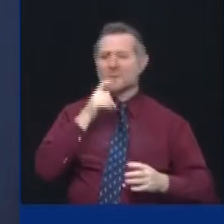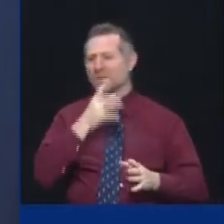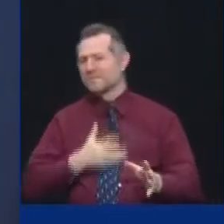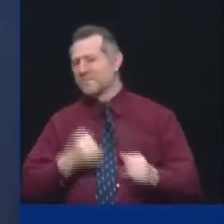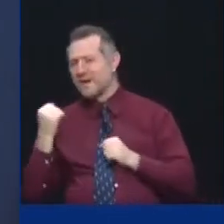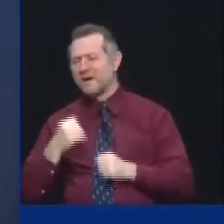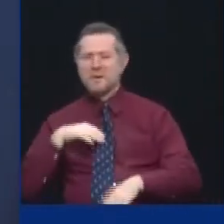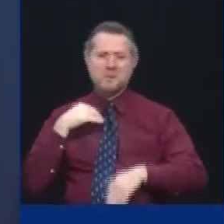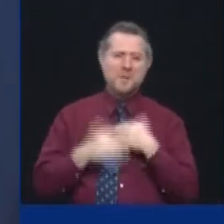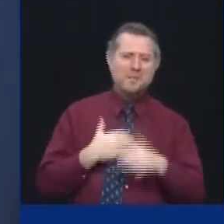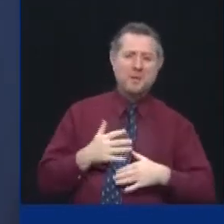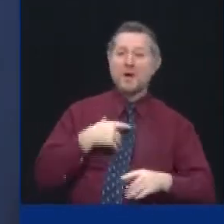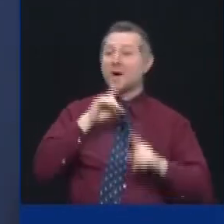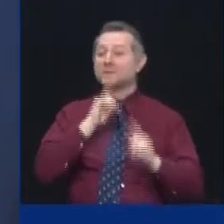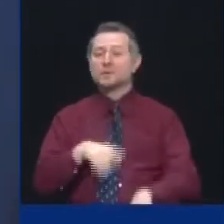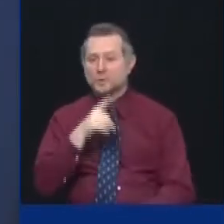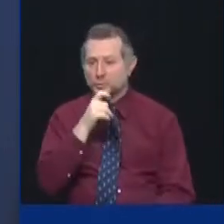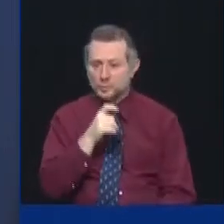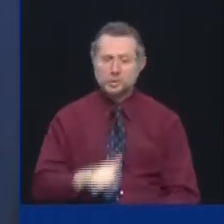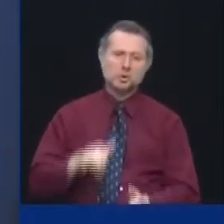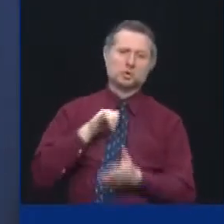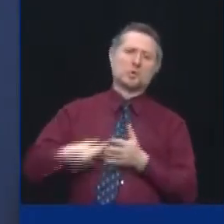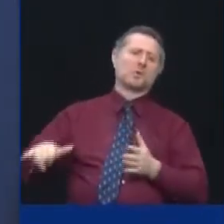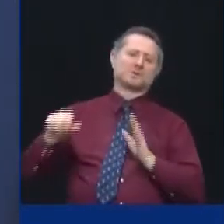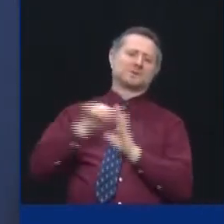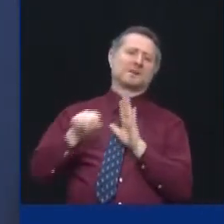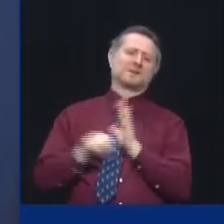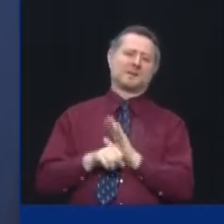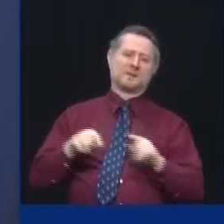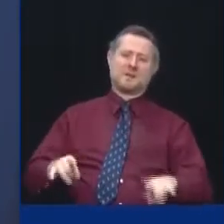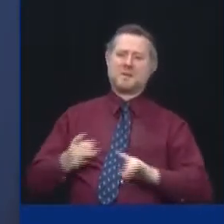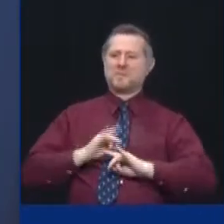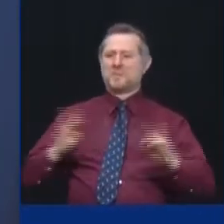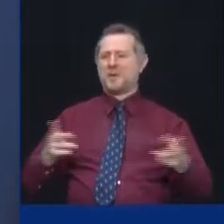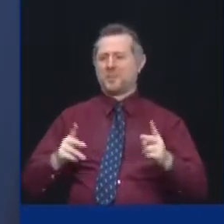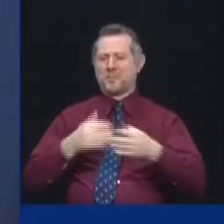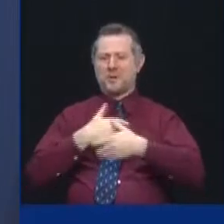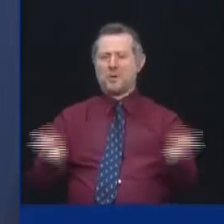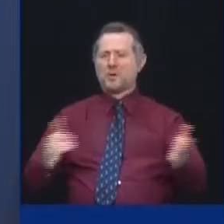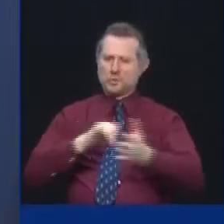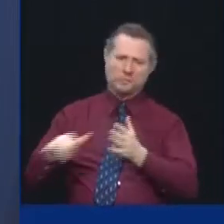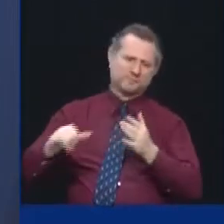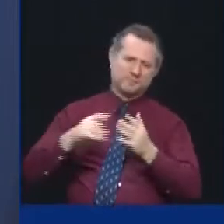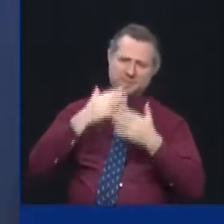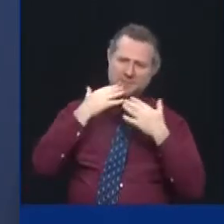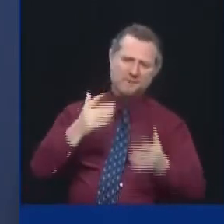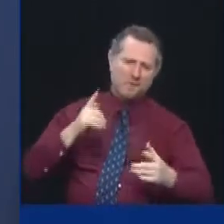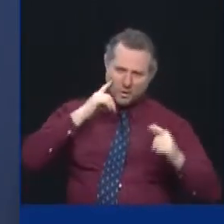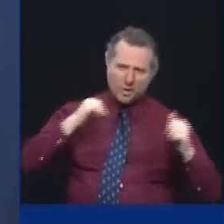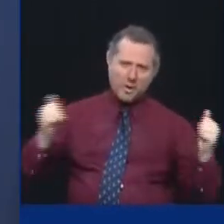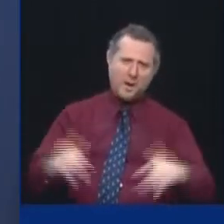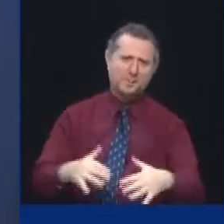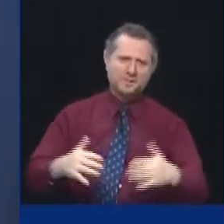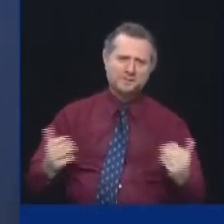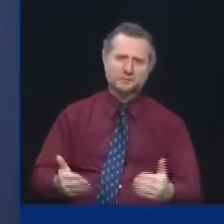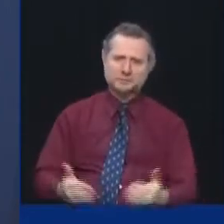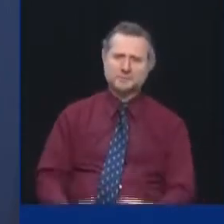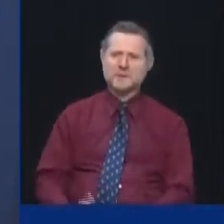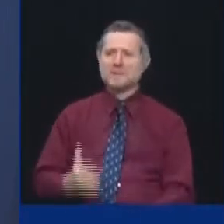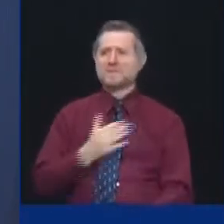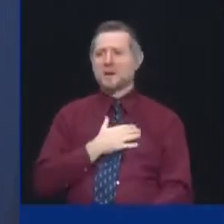street annually, freeing congestion on the West Side, reducing pollution on the West Side, and making